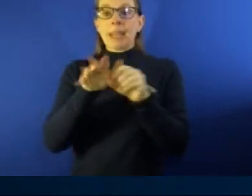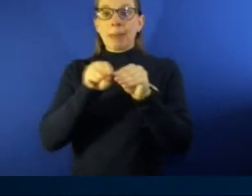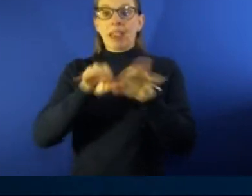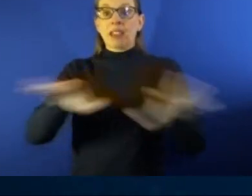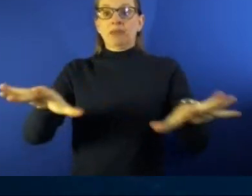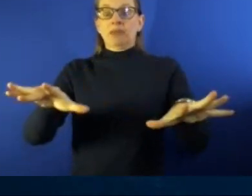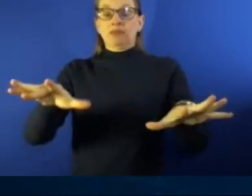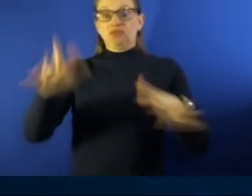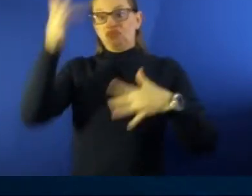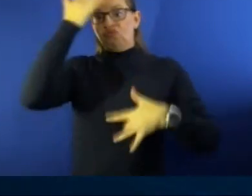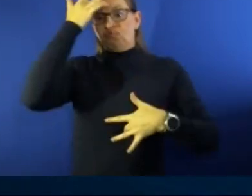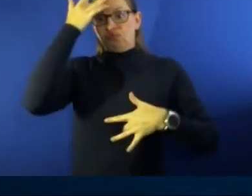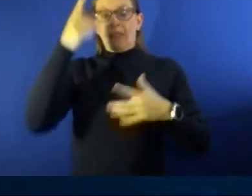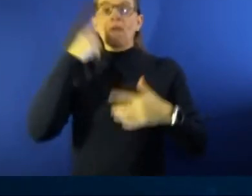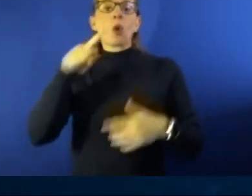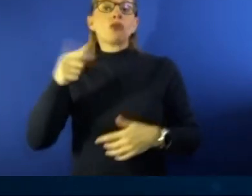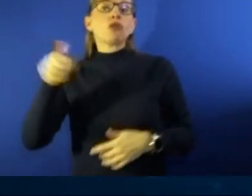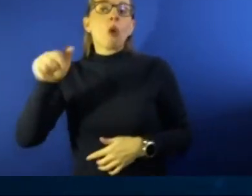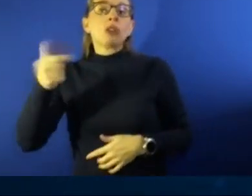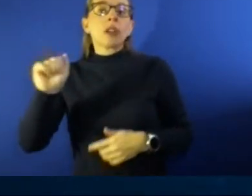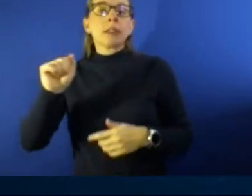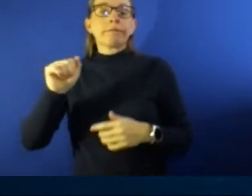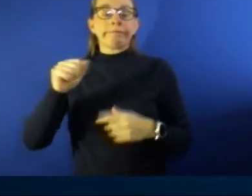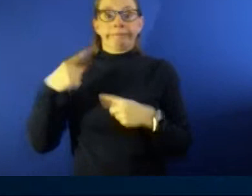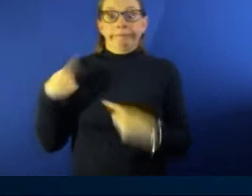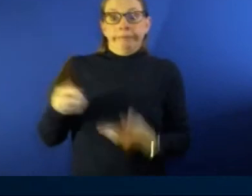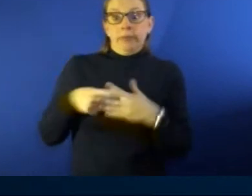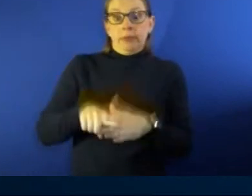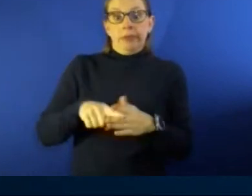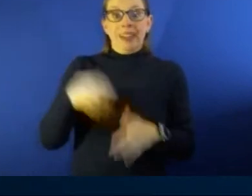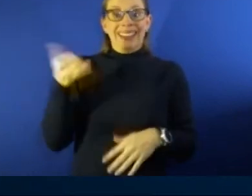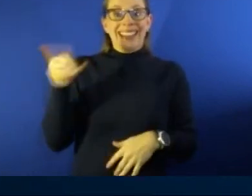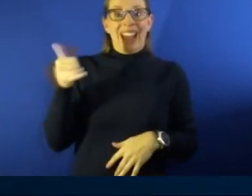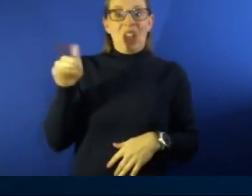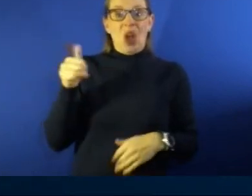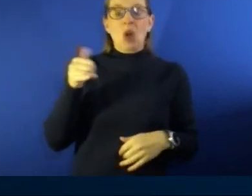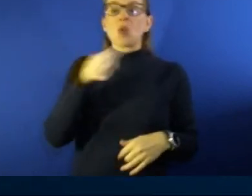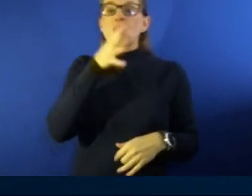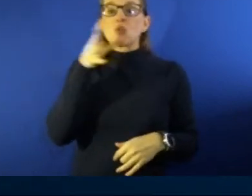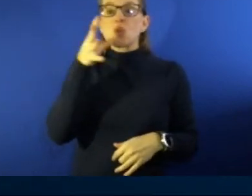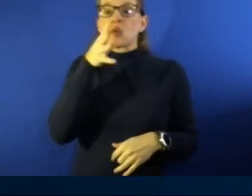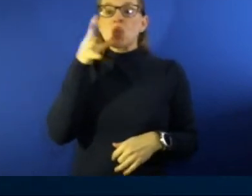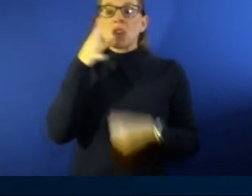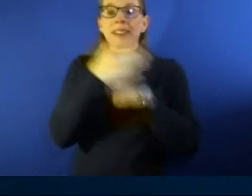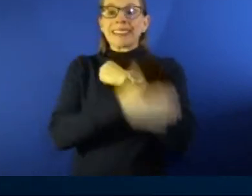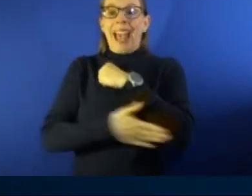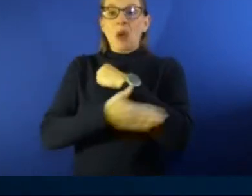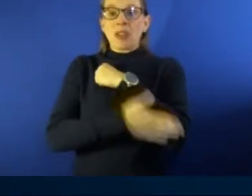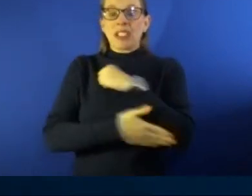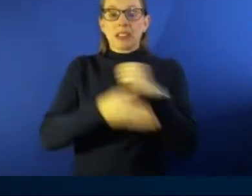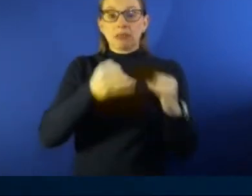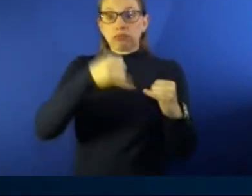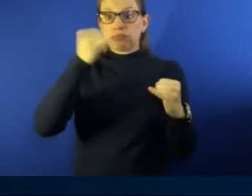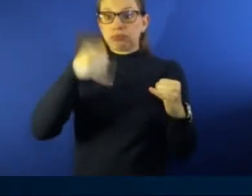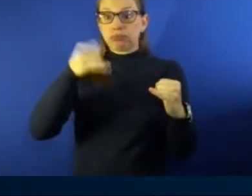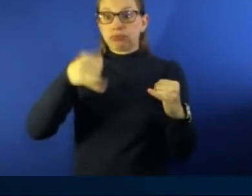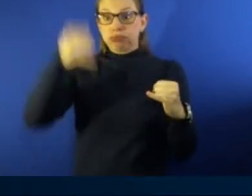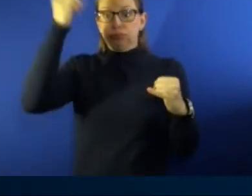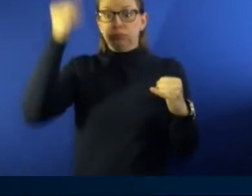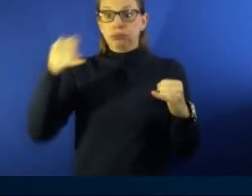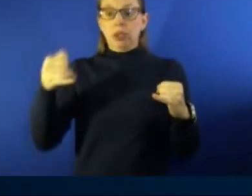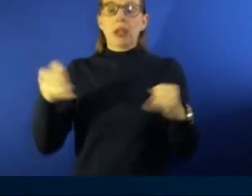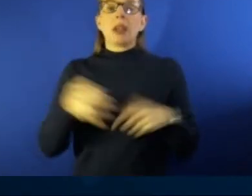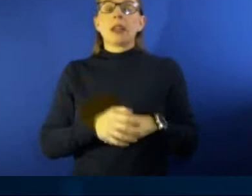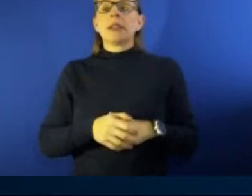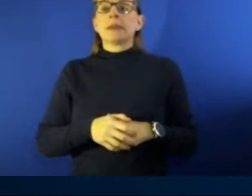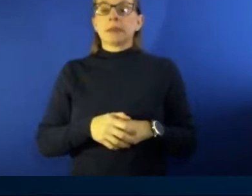since it began. And what you can see is that yellow line is the rural counties in Georgia. And so every spike that we've seen in COVID cases